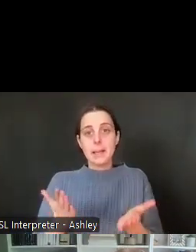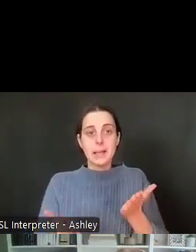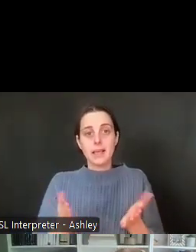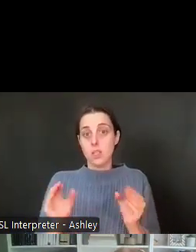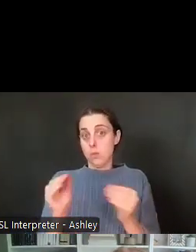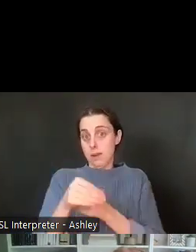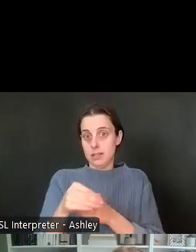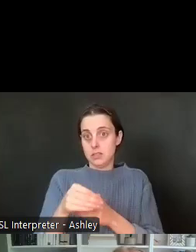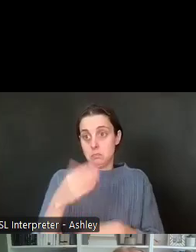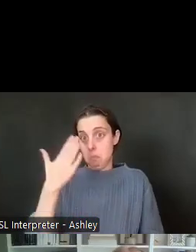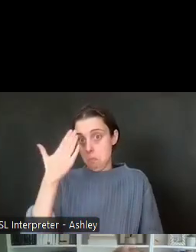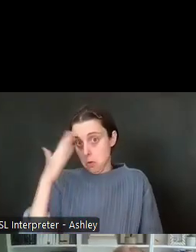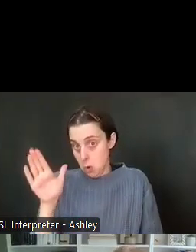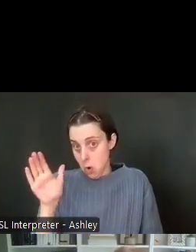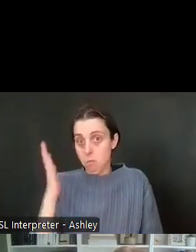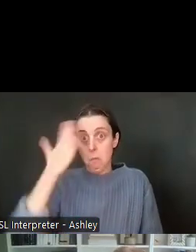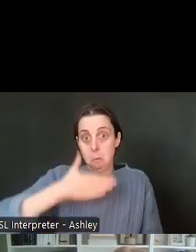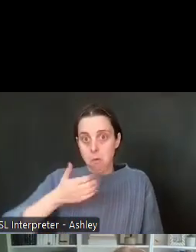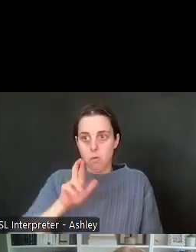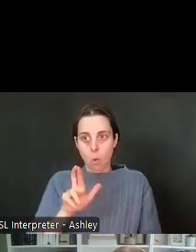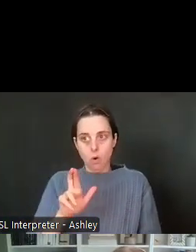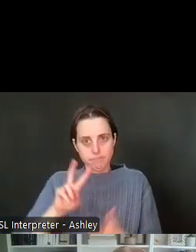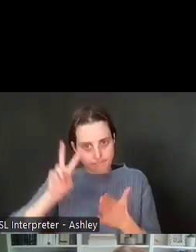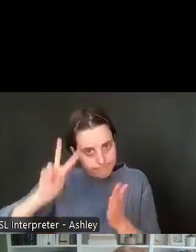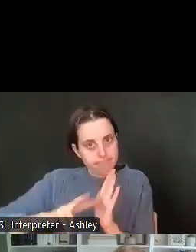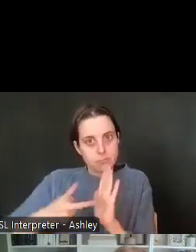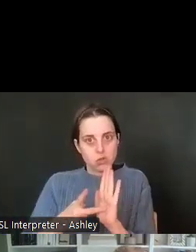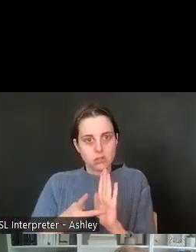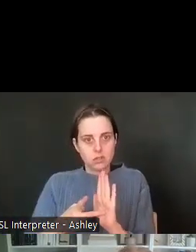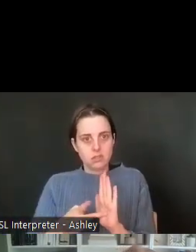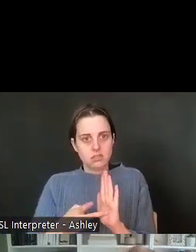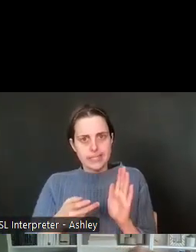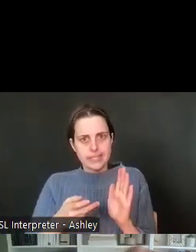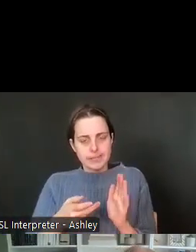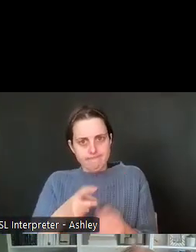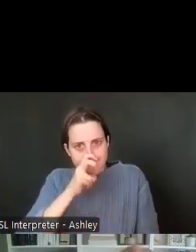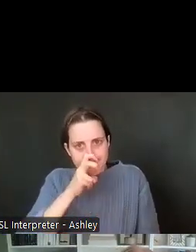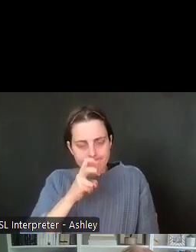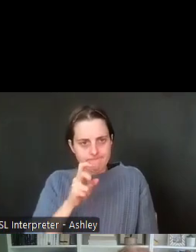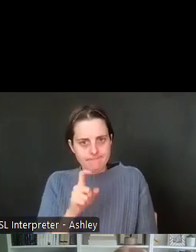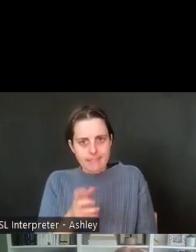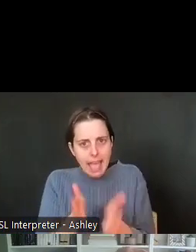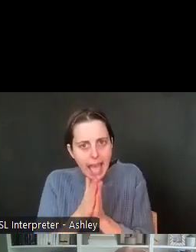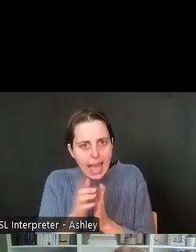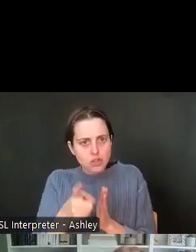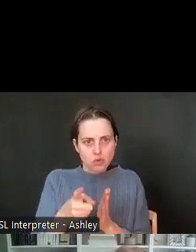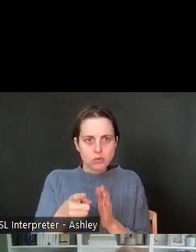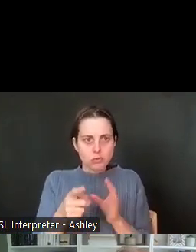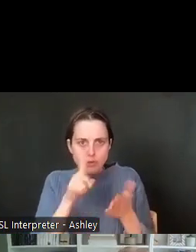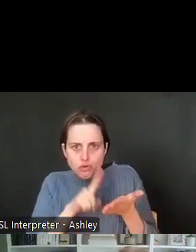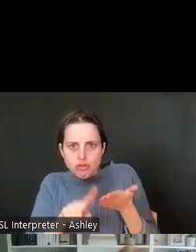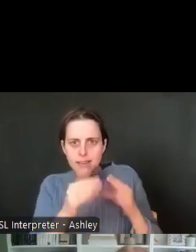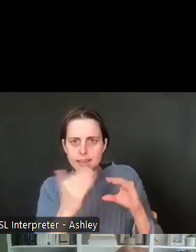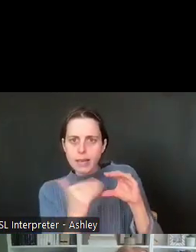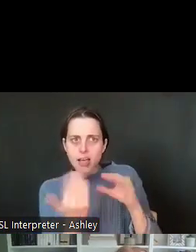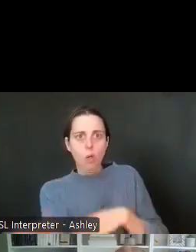or unintentionally that you always have to be on, that you are responsible for looking at email any time of the day or every